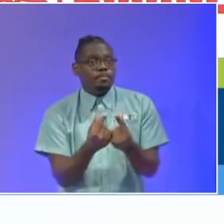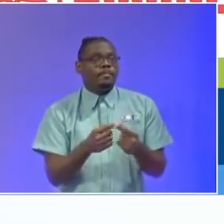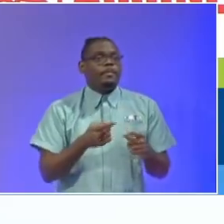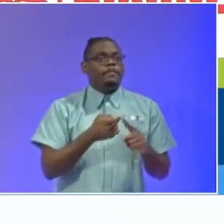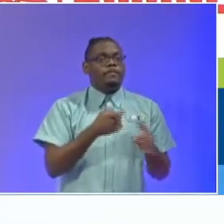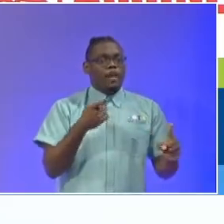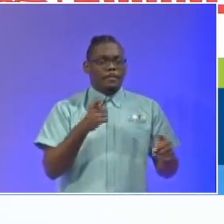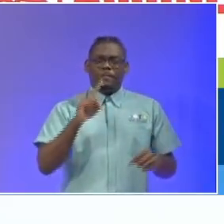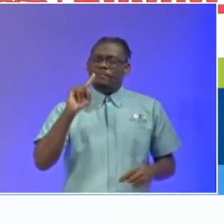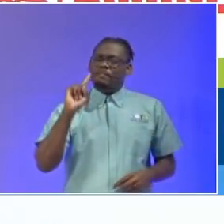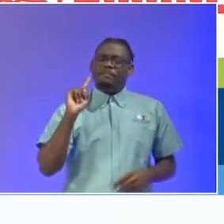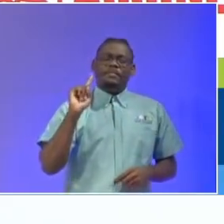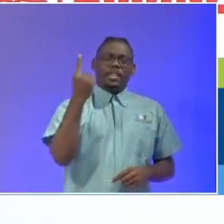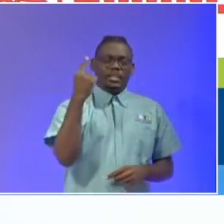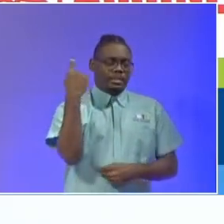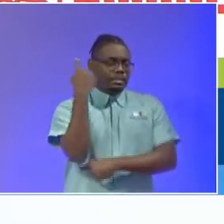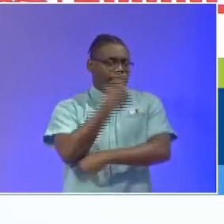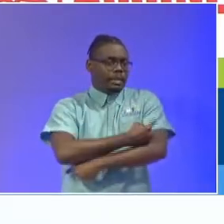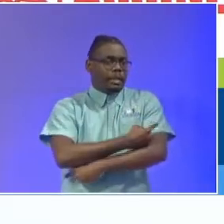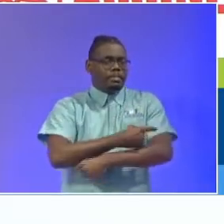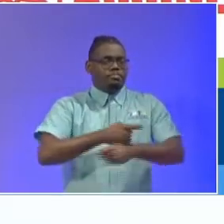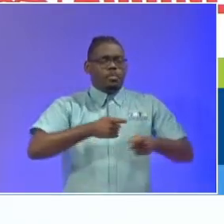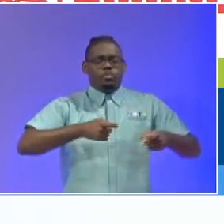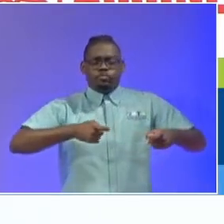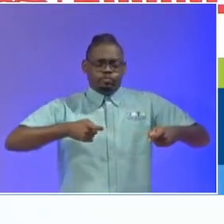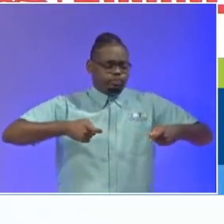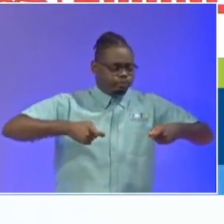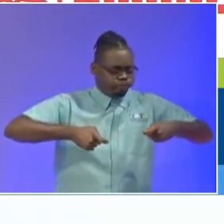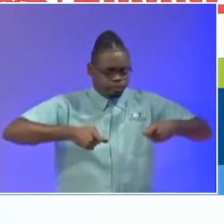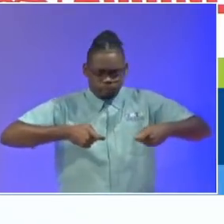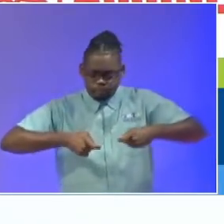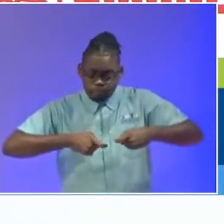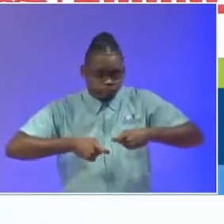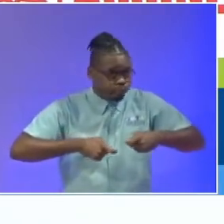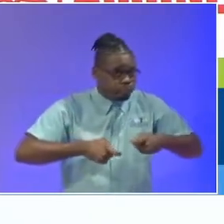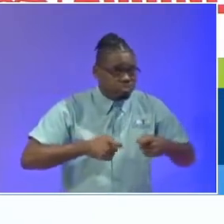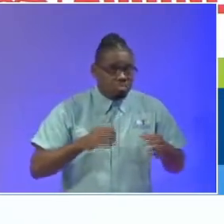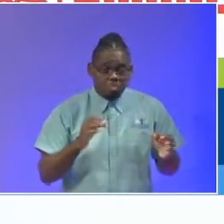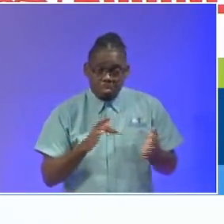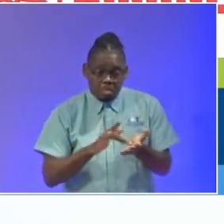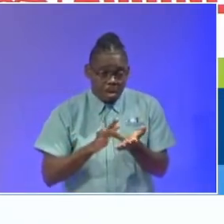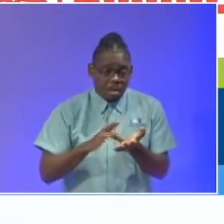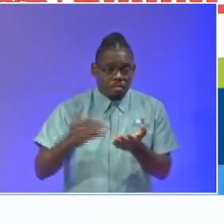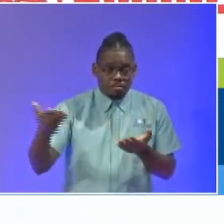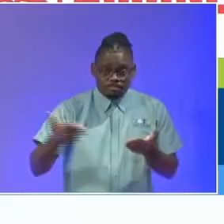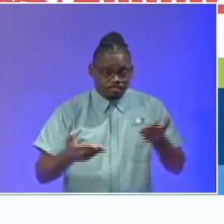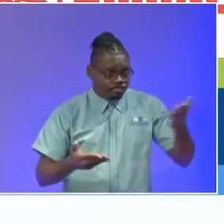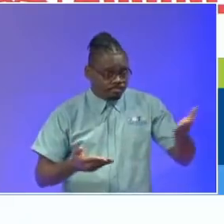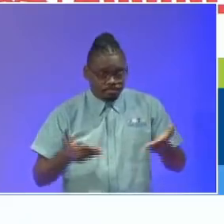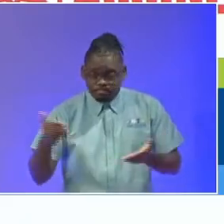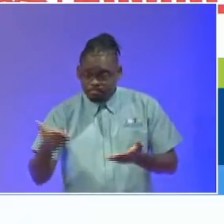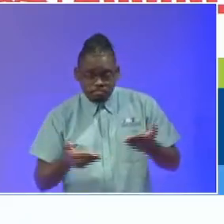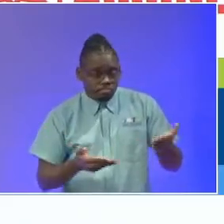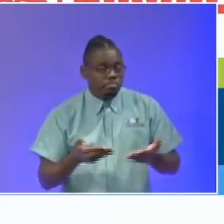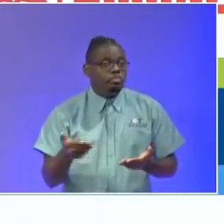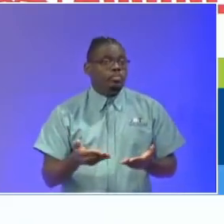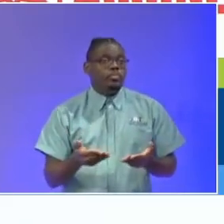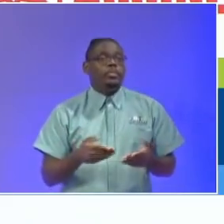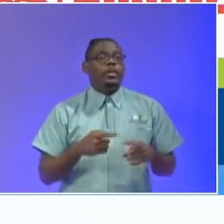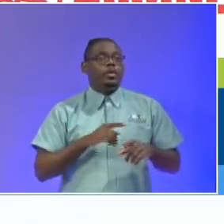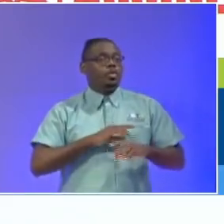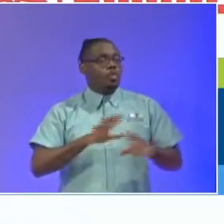been managing our supply chain logistics under my guidance to make sure we don't run out of PPE,